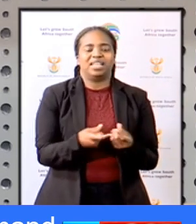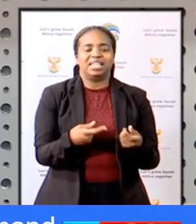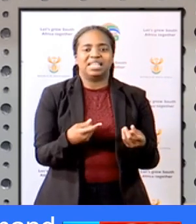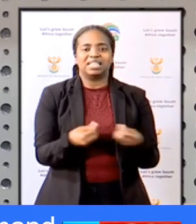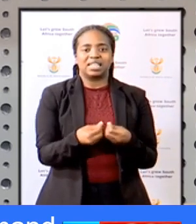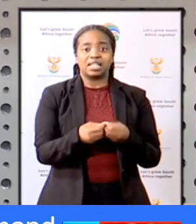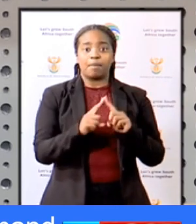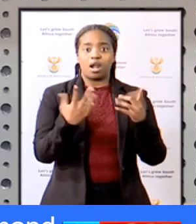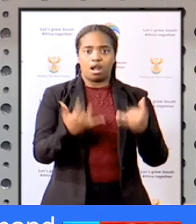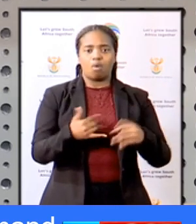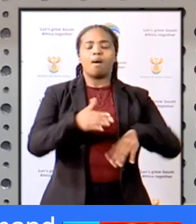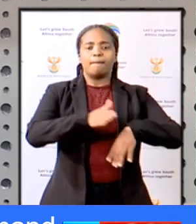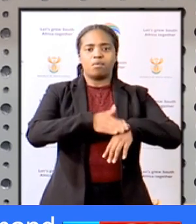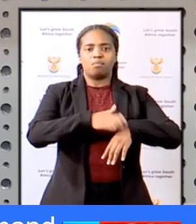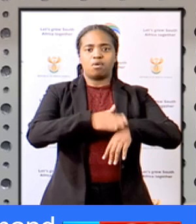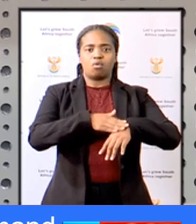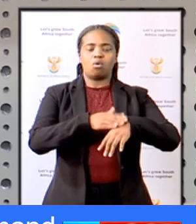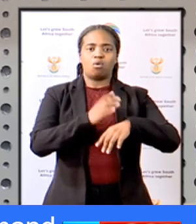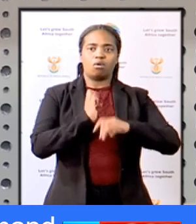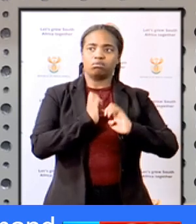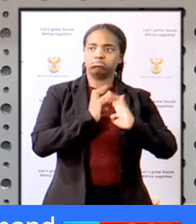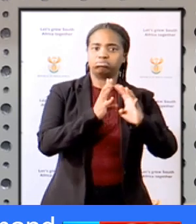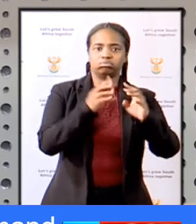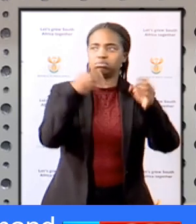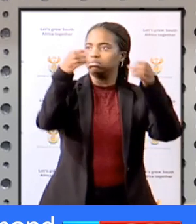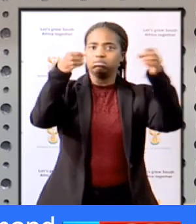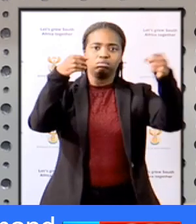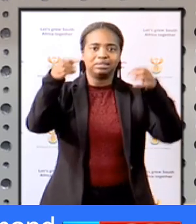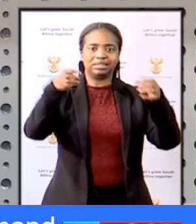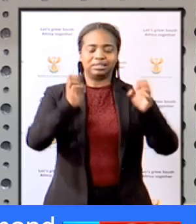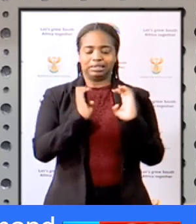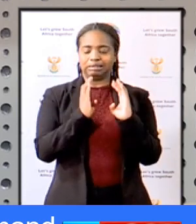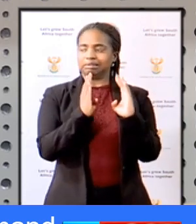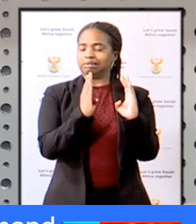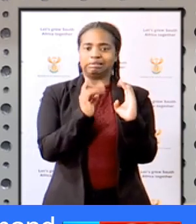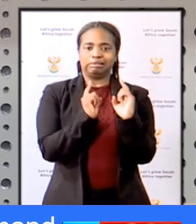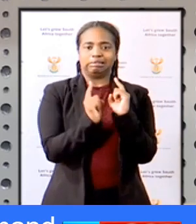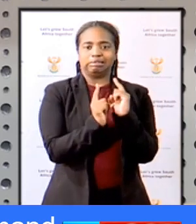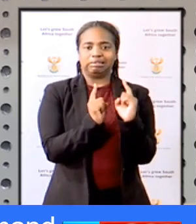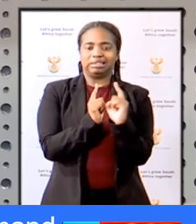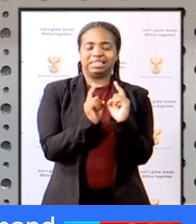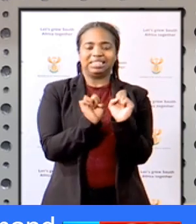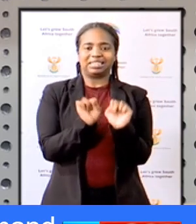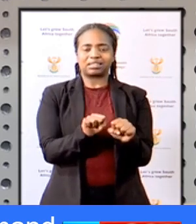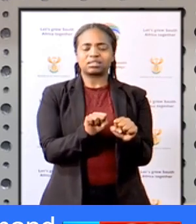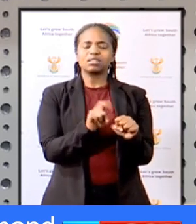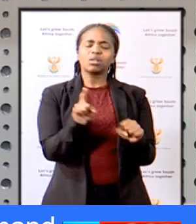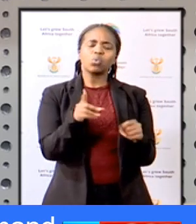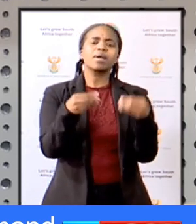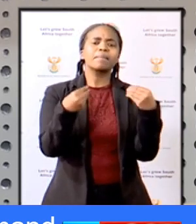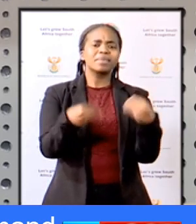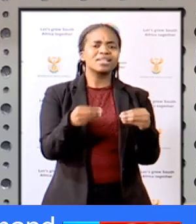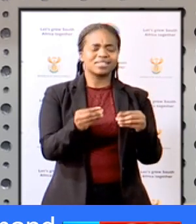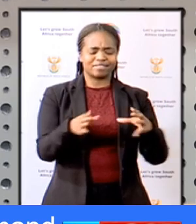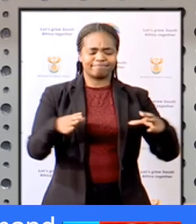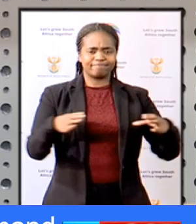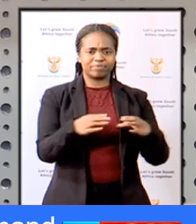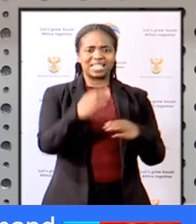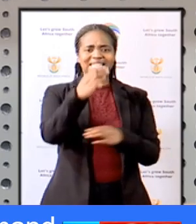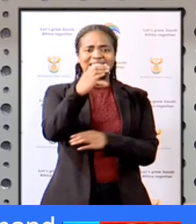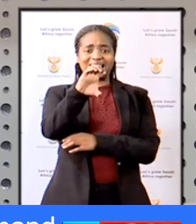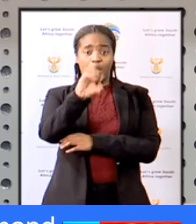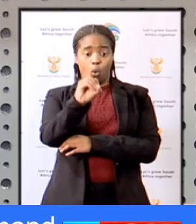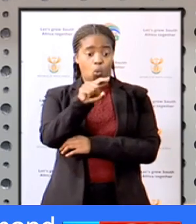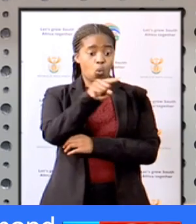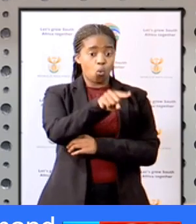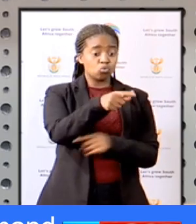there's no question that there will be more pressure. It's an area we've got a forum where we engage with the CEOs